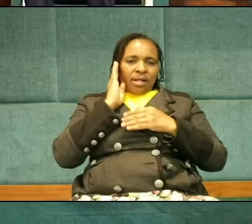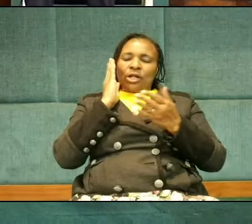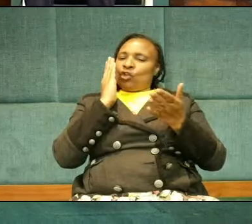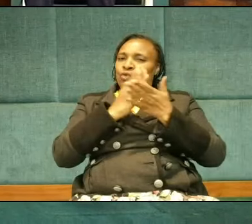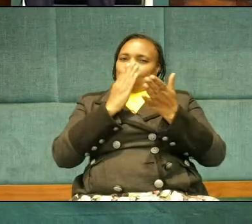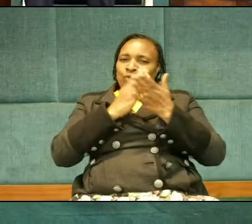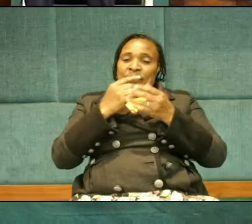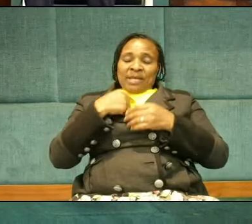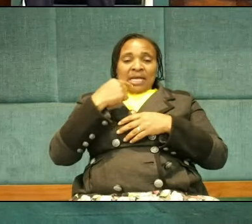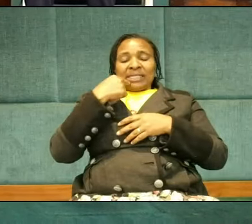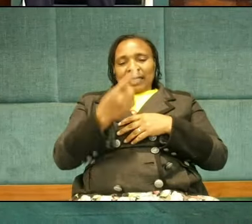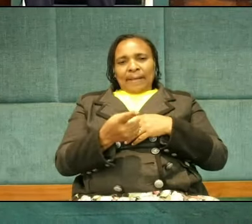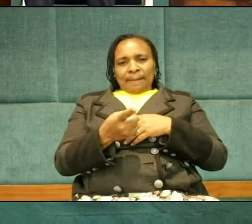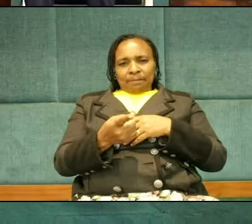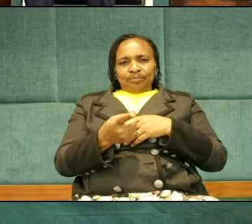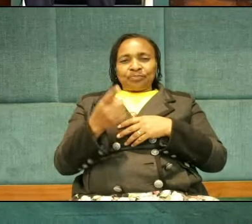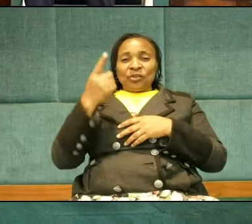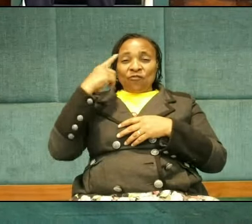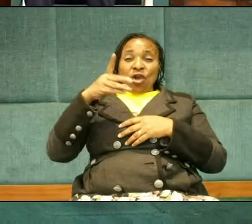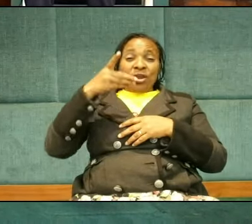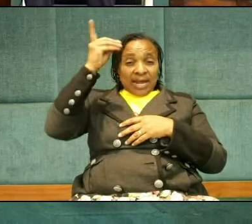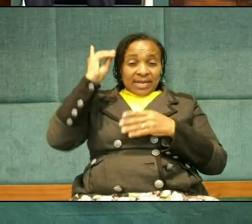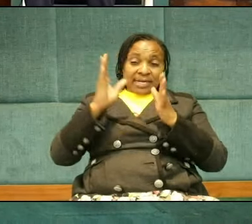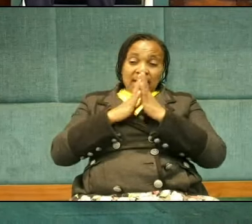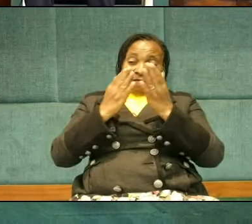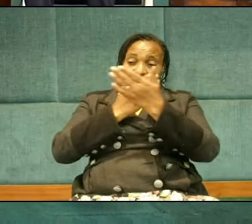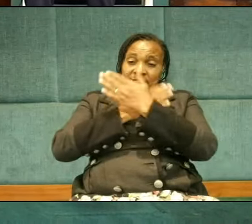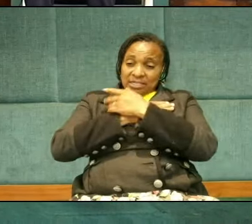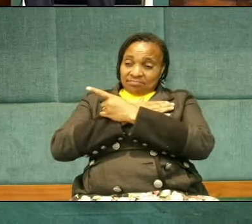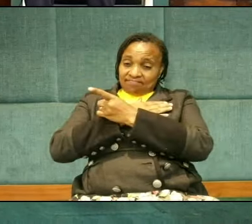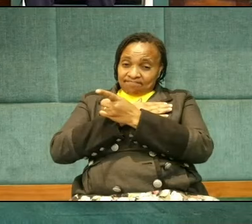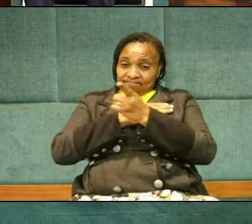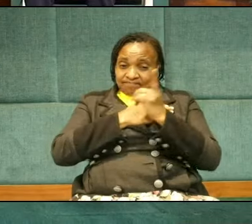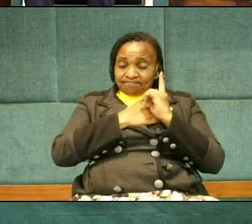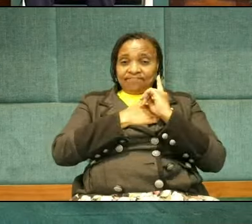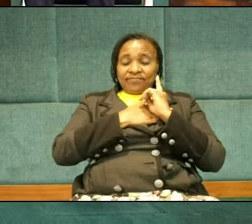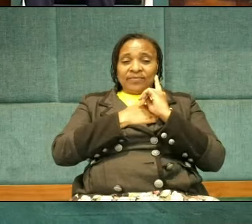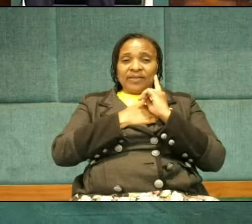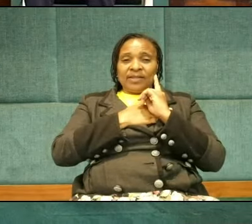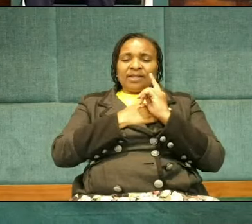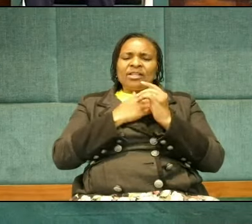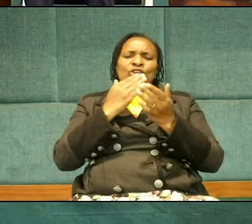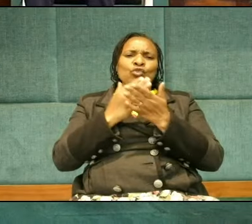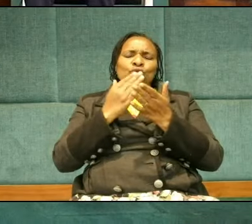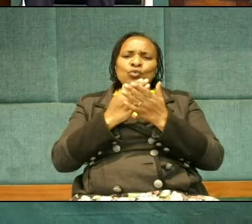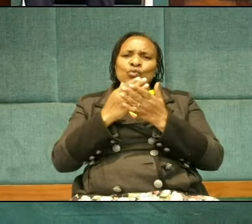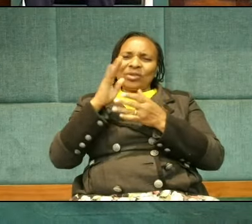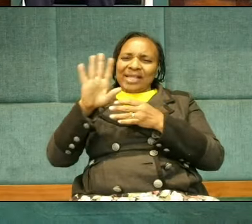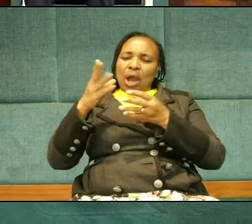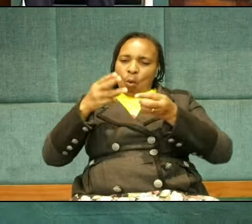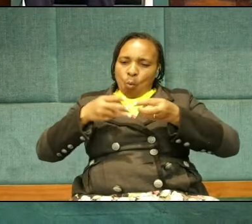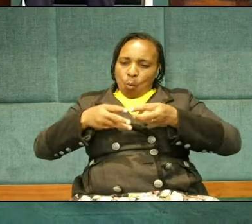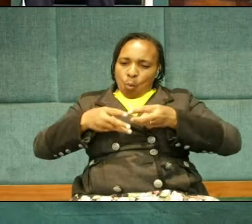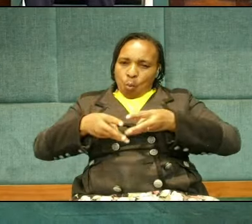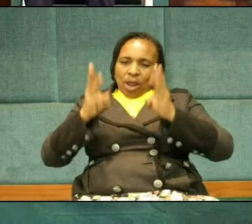Actually, I'd say for Daniel and his friends, it actually wasn't easy. Because first of